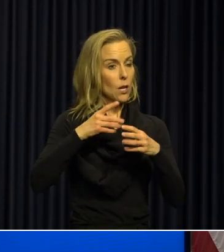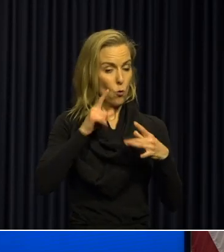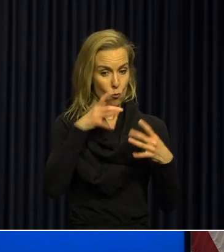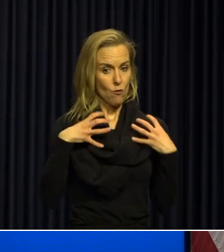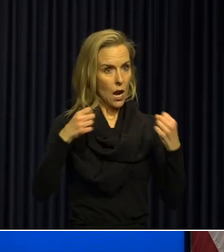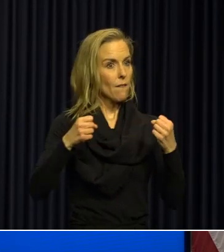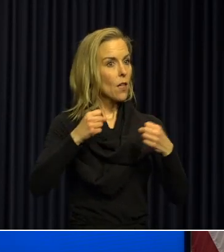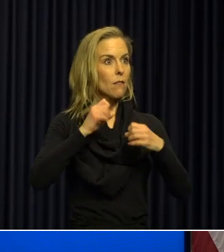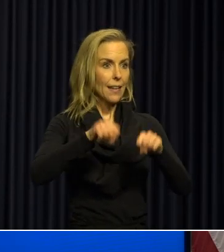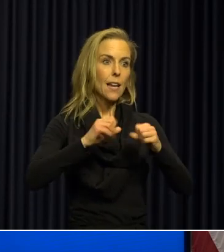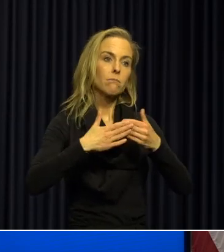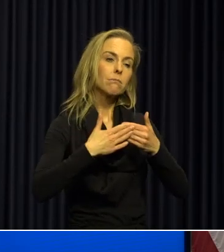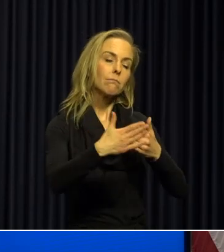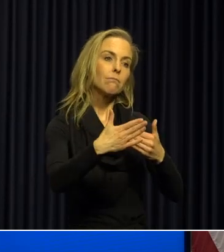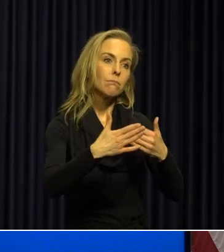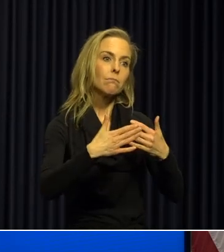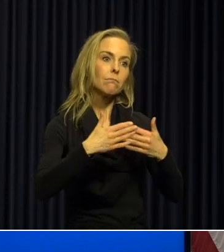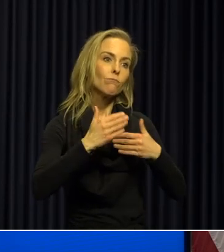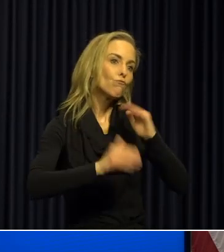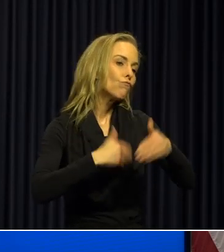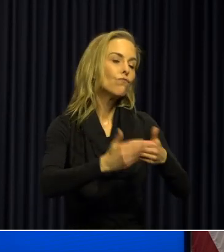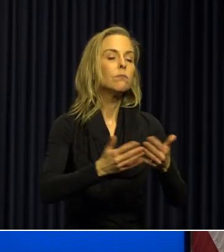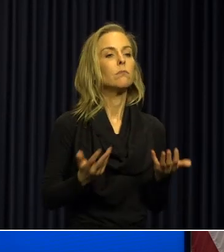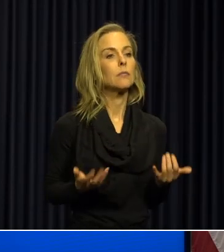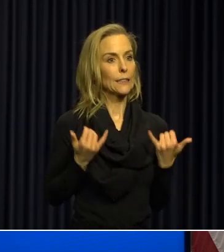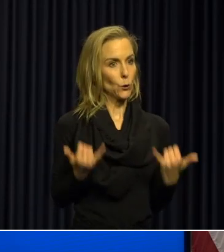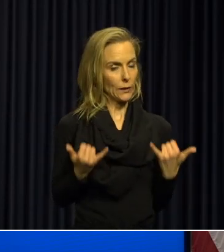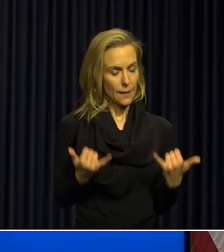COVID-19. Now we do today